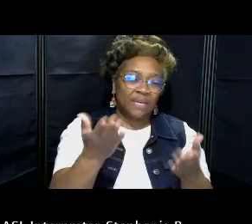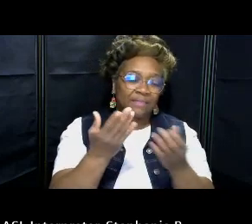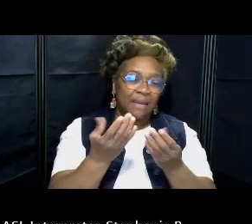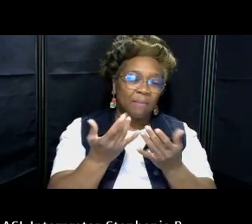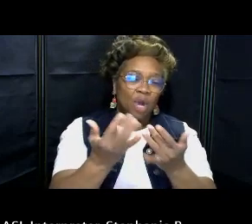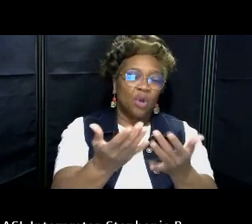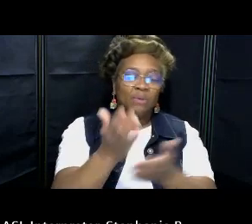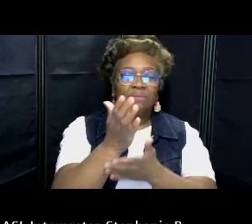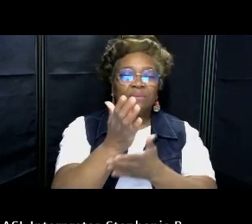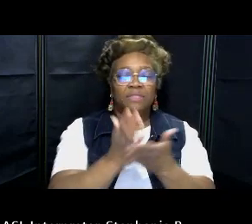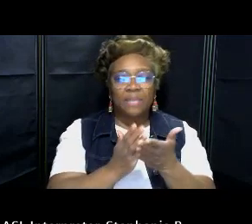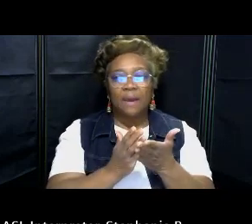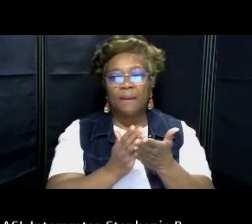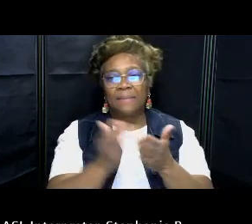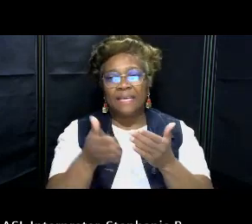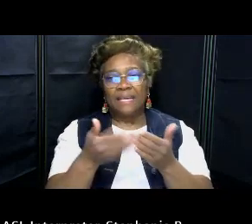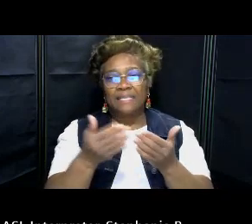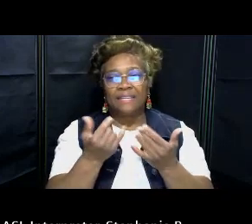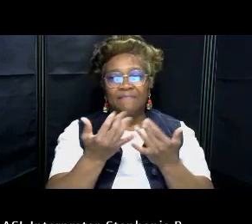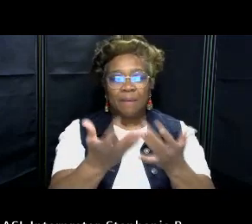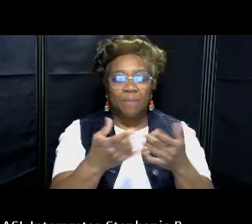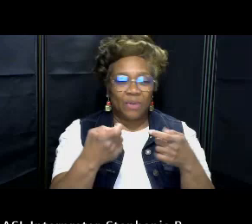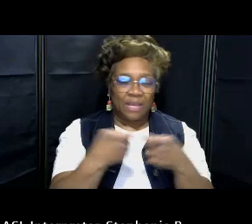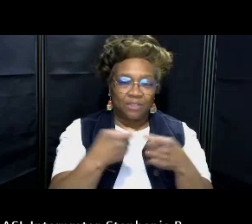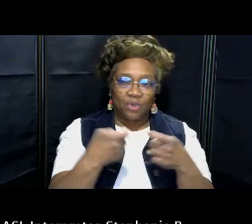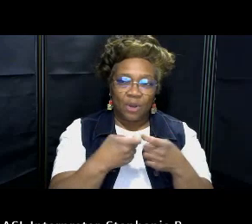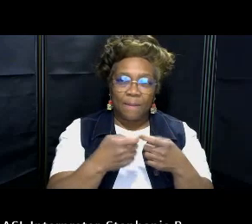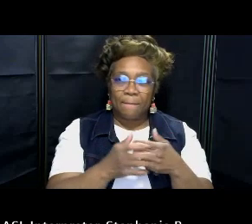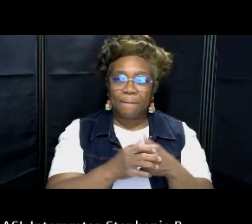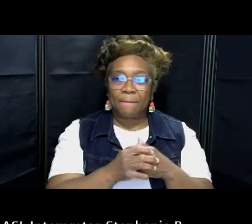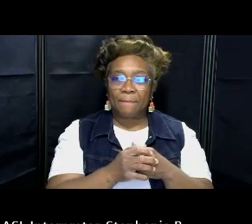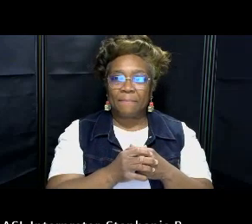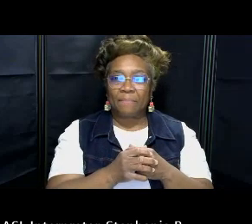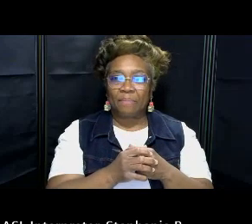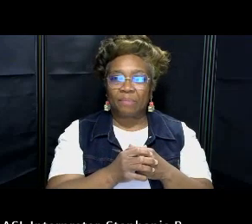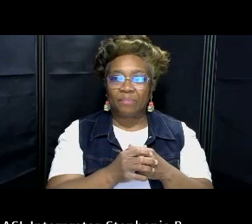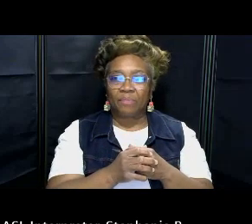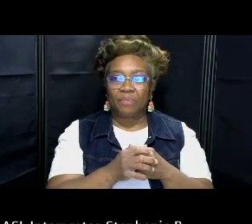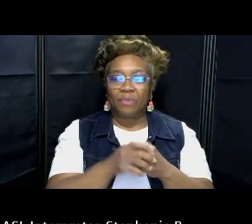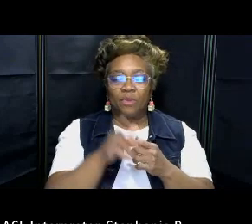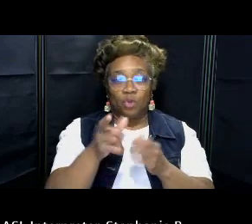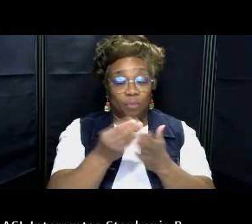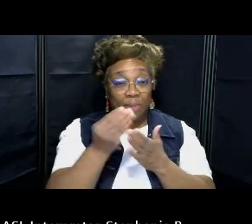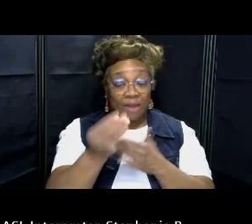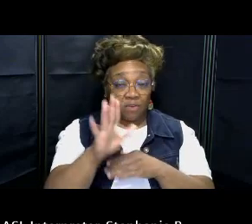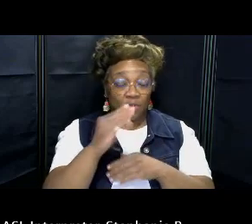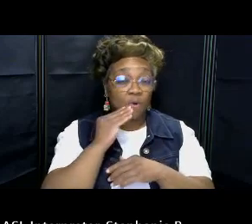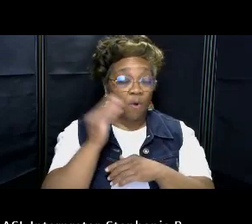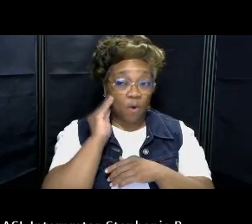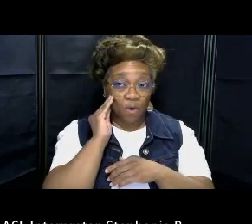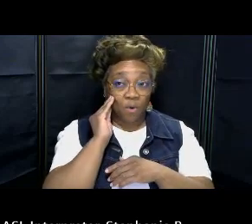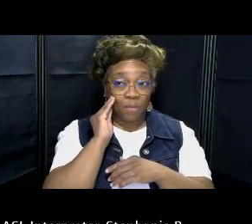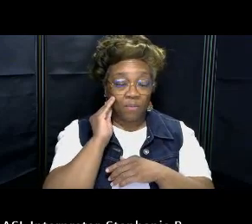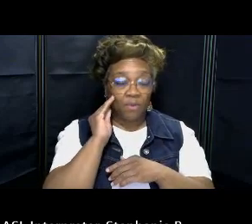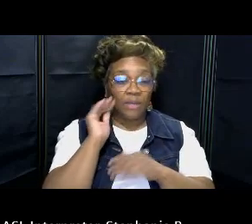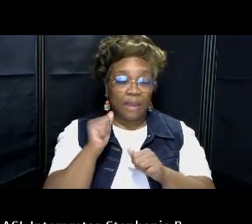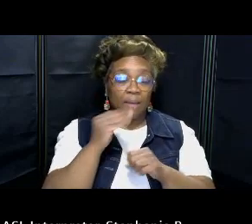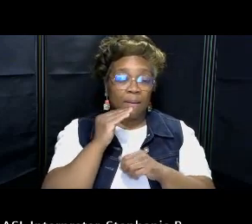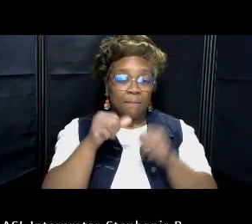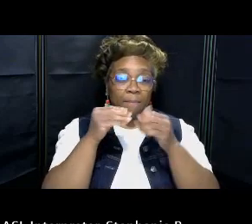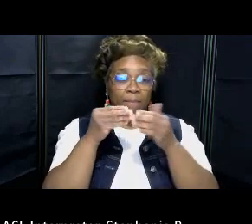flammables, and then as well electrical. So um, the ones that you purchase for your home that you can get at Home